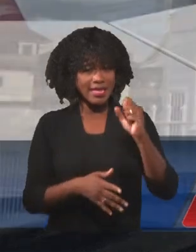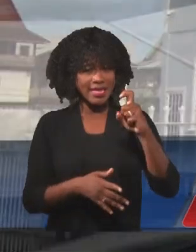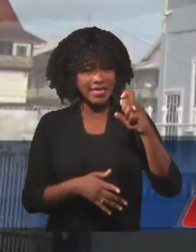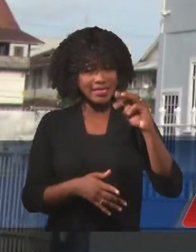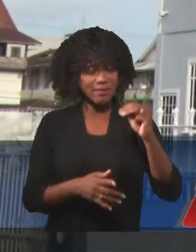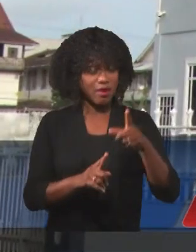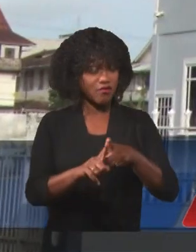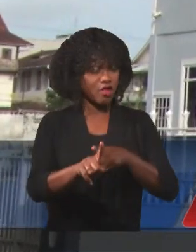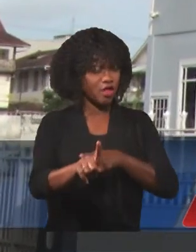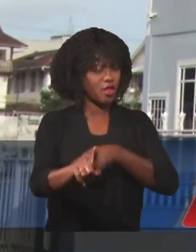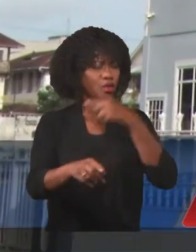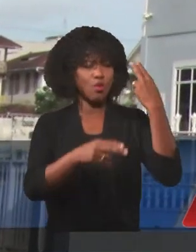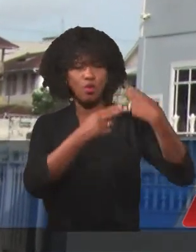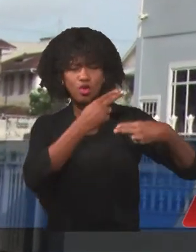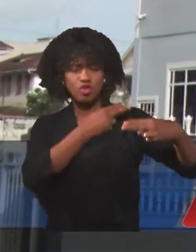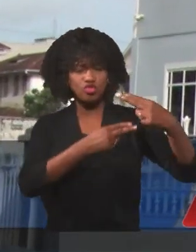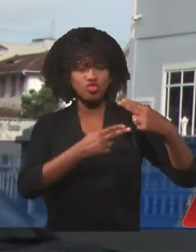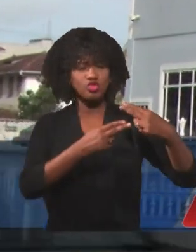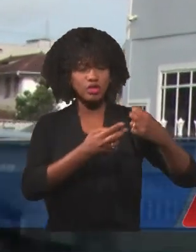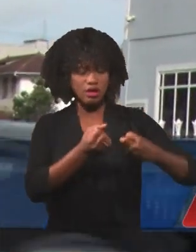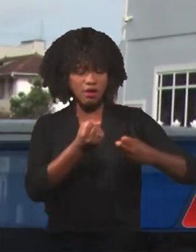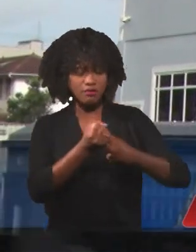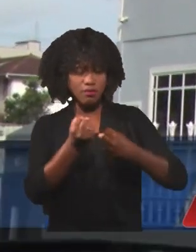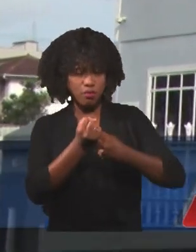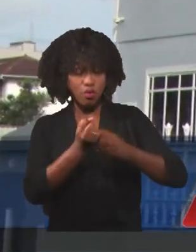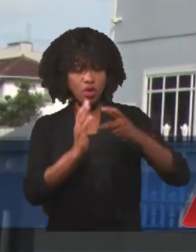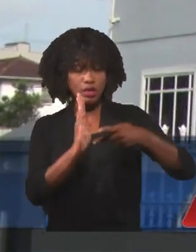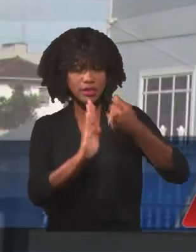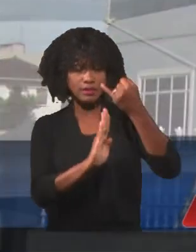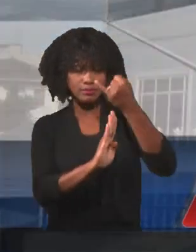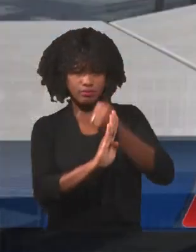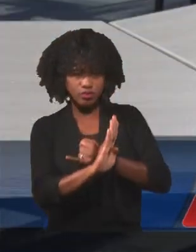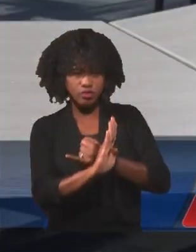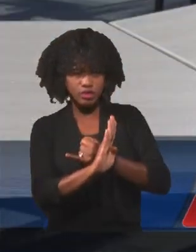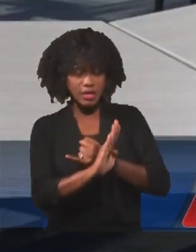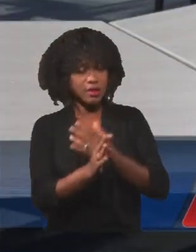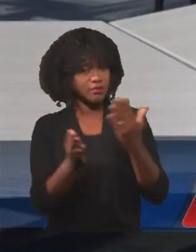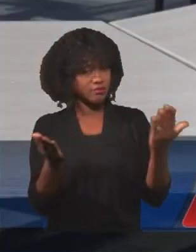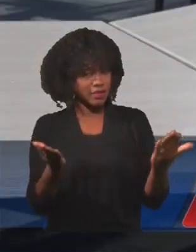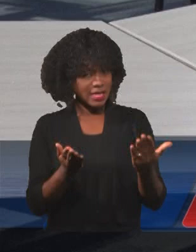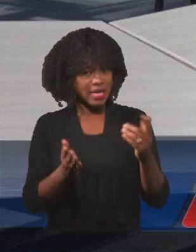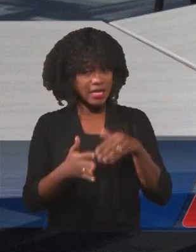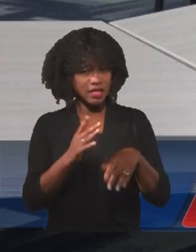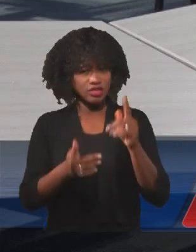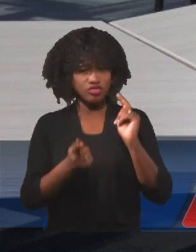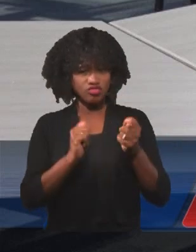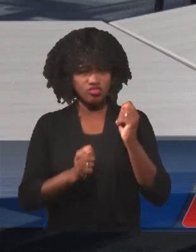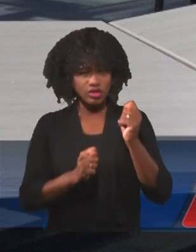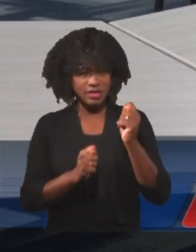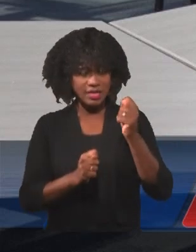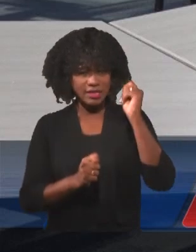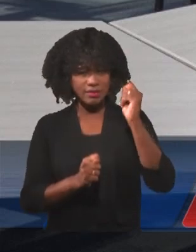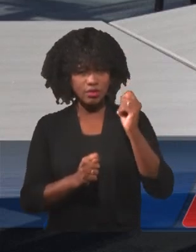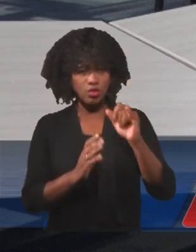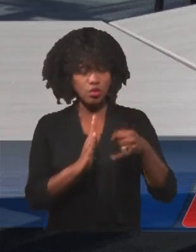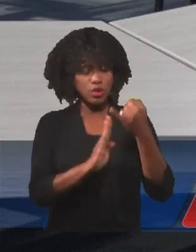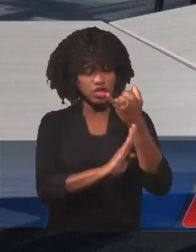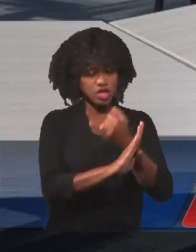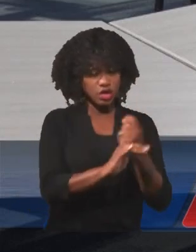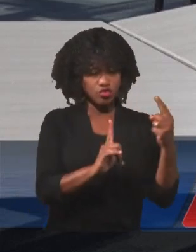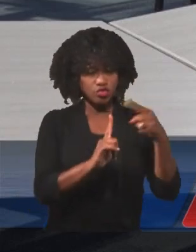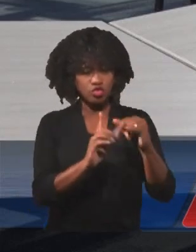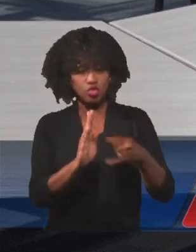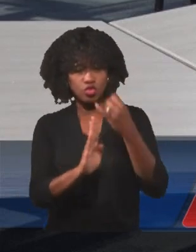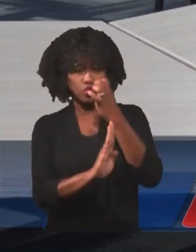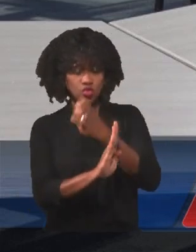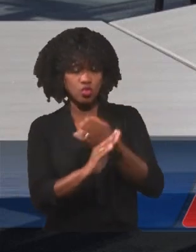long history of funding projects. And in fact, right here on the island, just between, I'd say, January and June, we